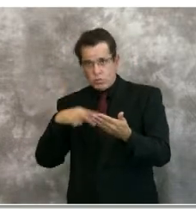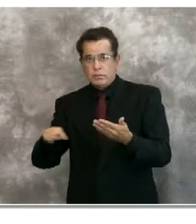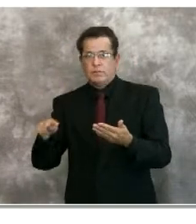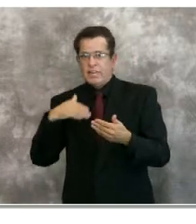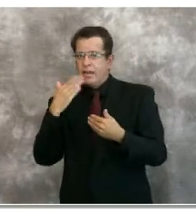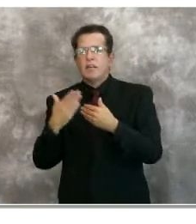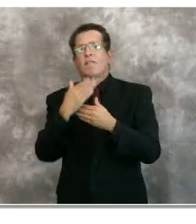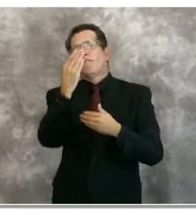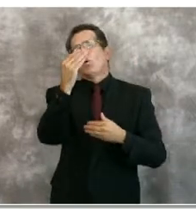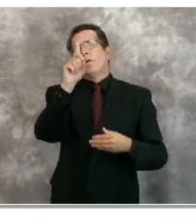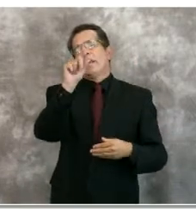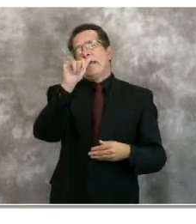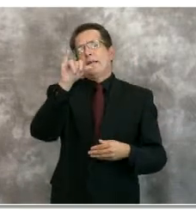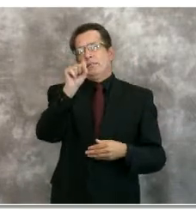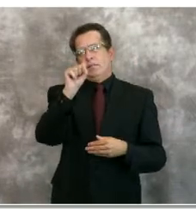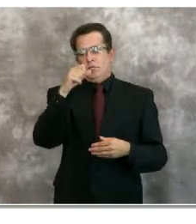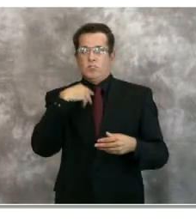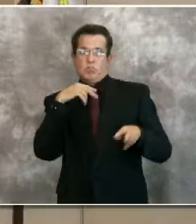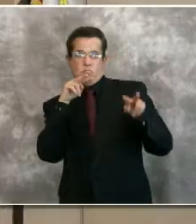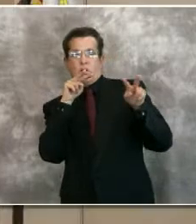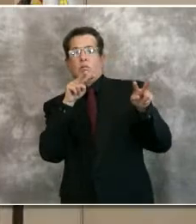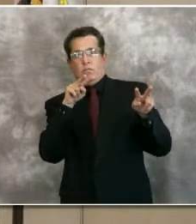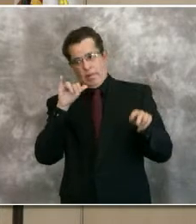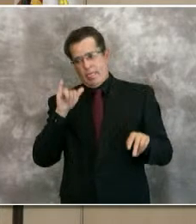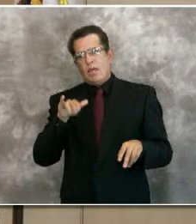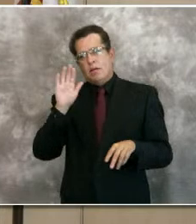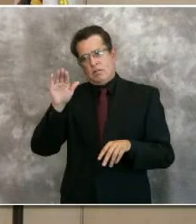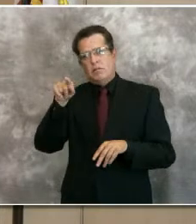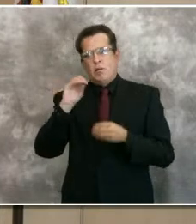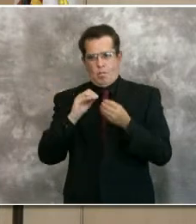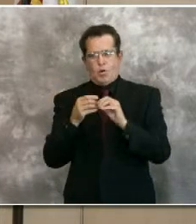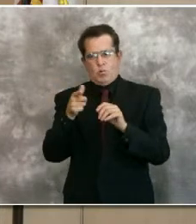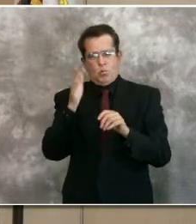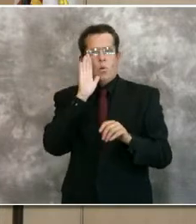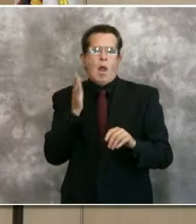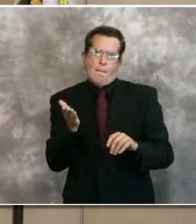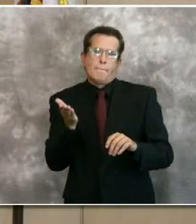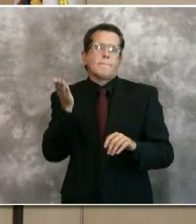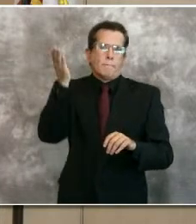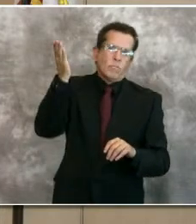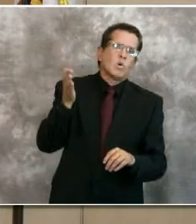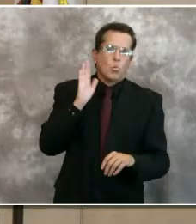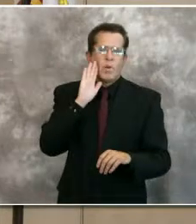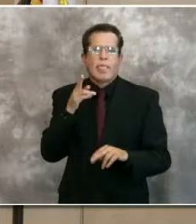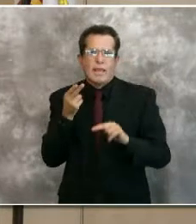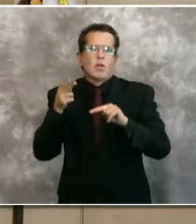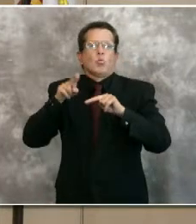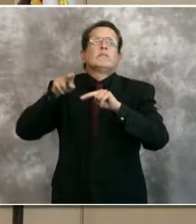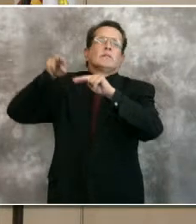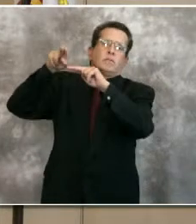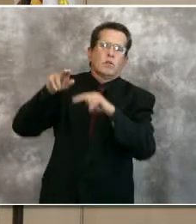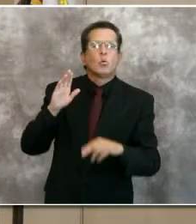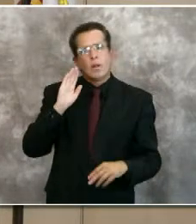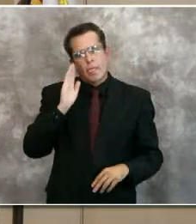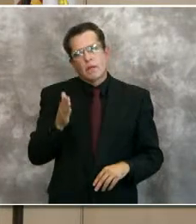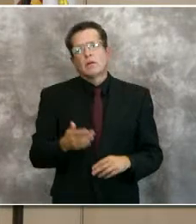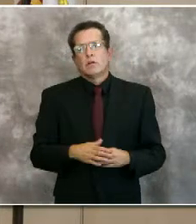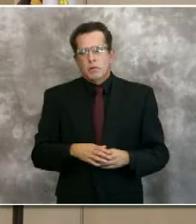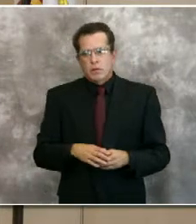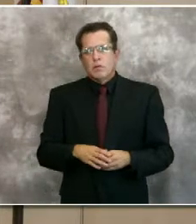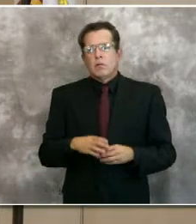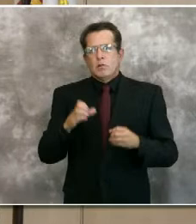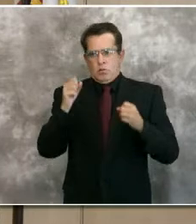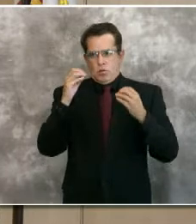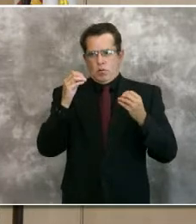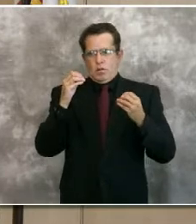to 14 days, we anticipate that this number will begin to increase. So to wind down, we